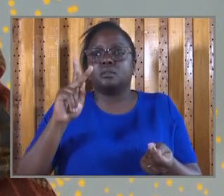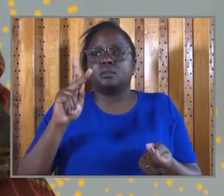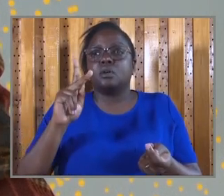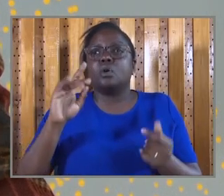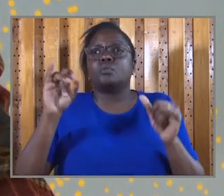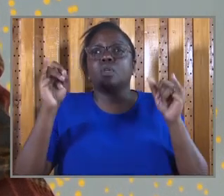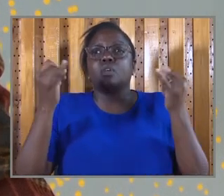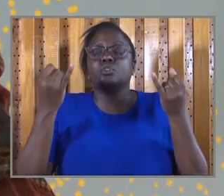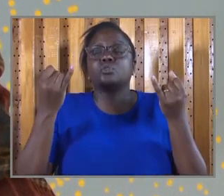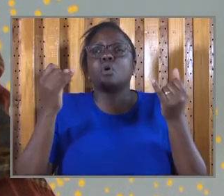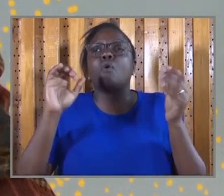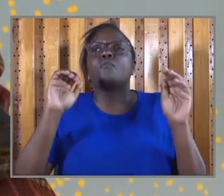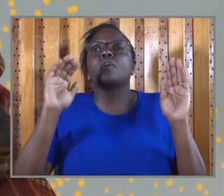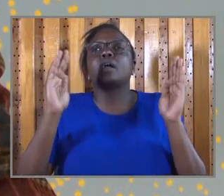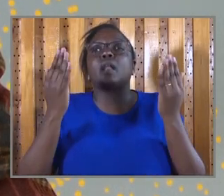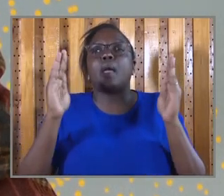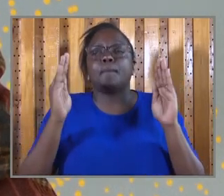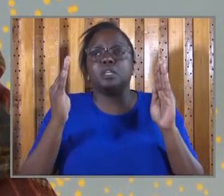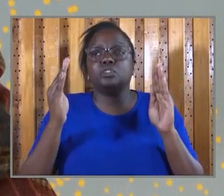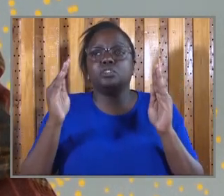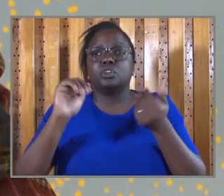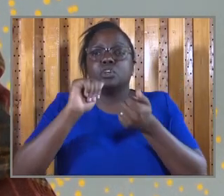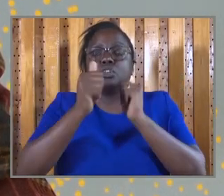of climate change and also